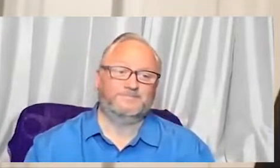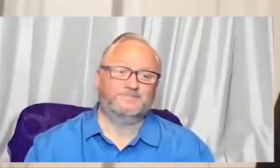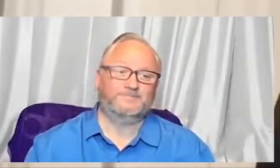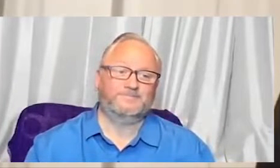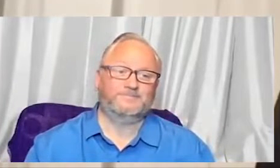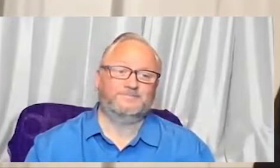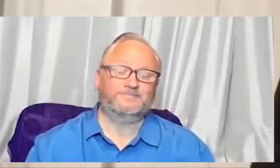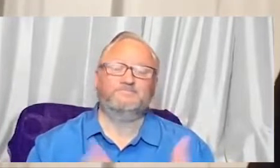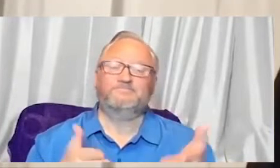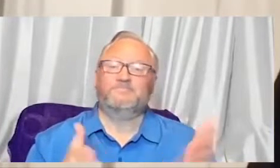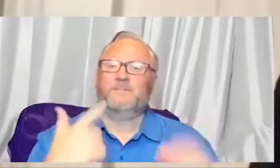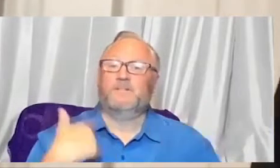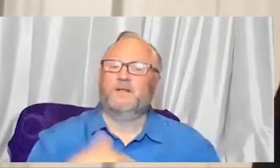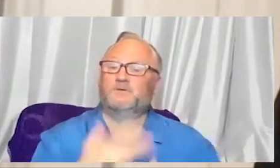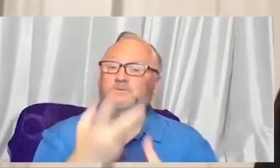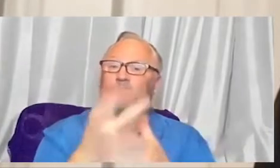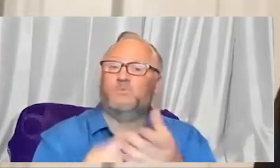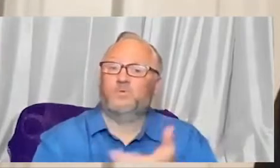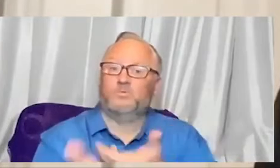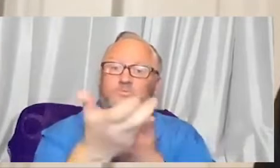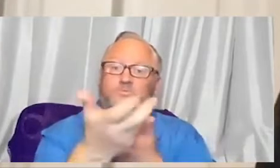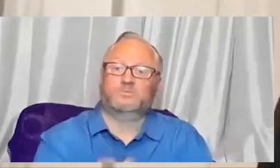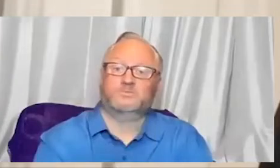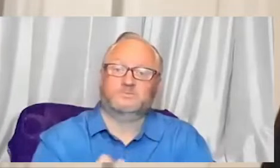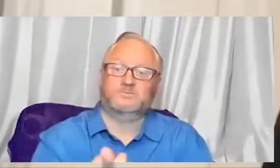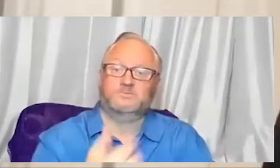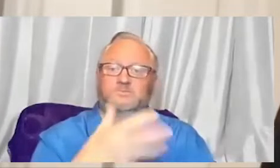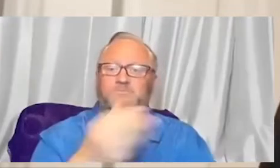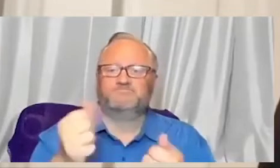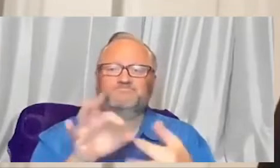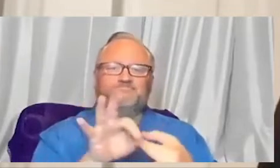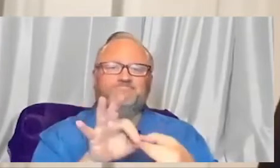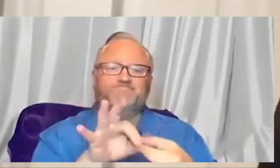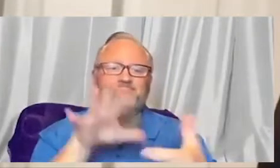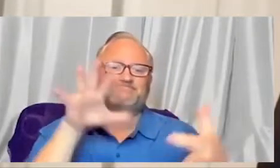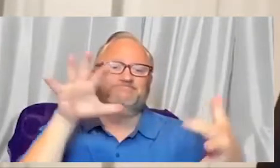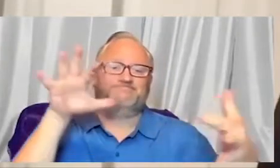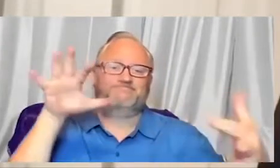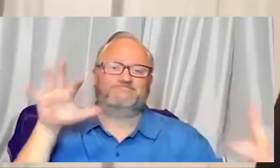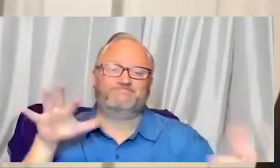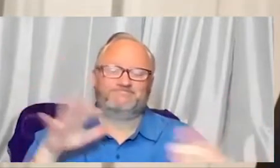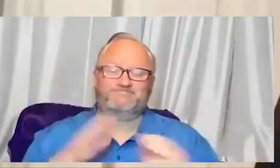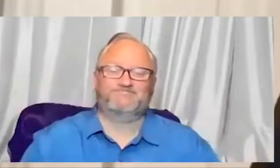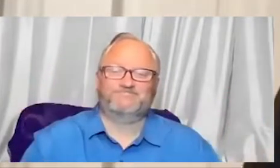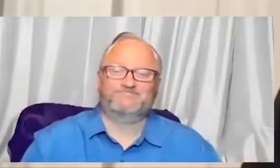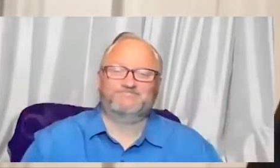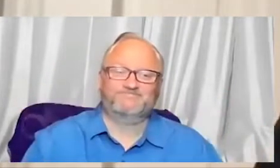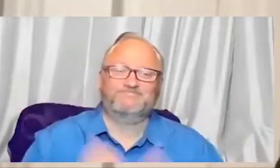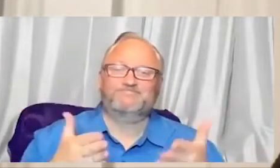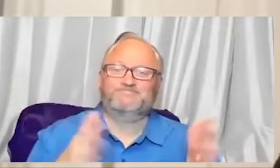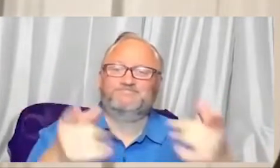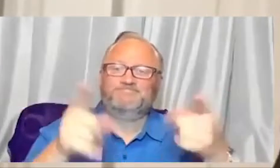May we both trust and let go. May it be so.